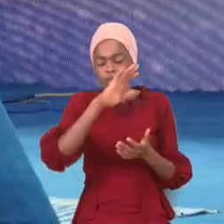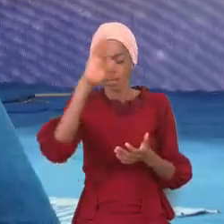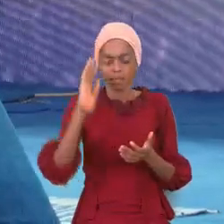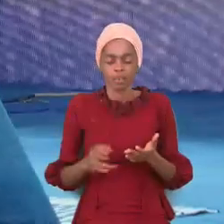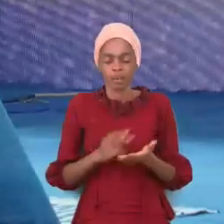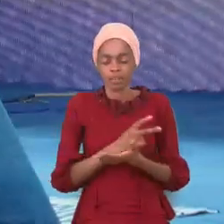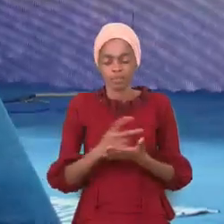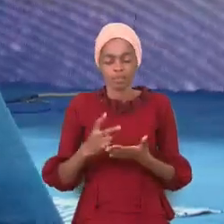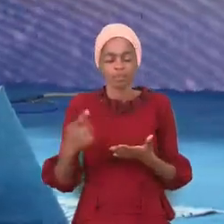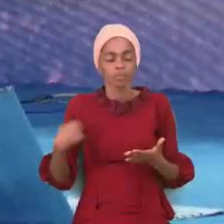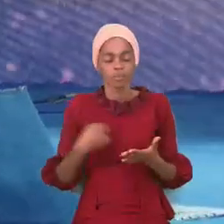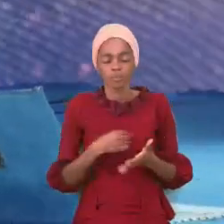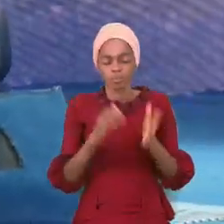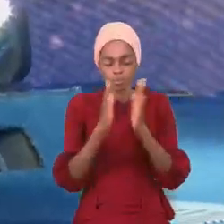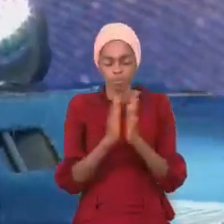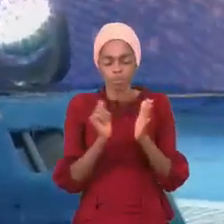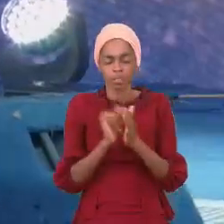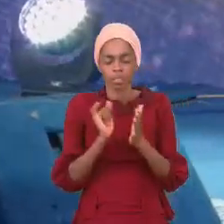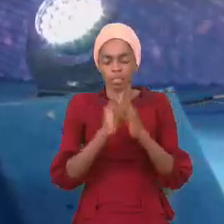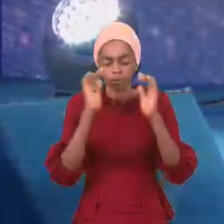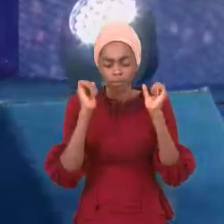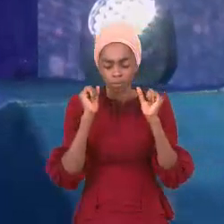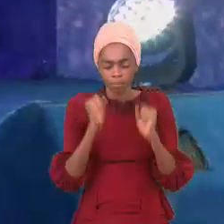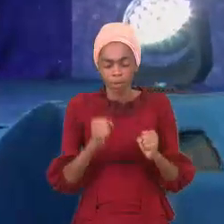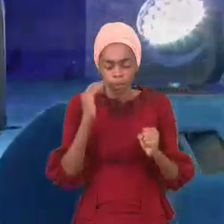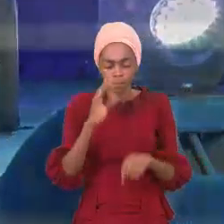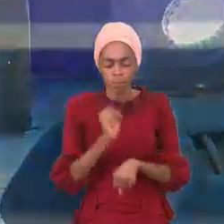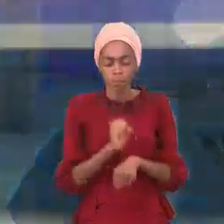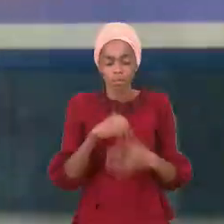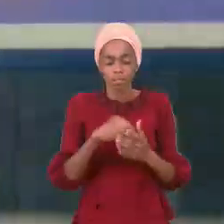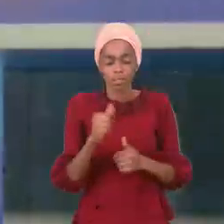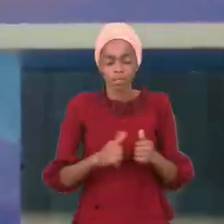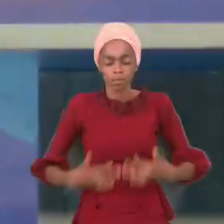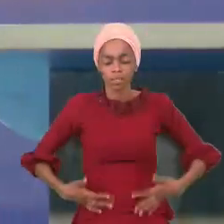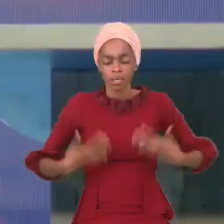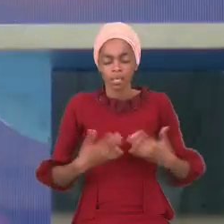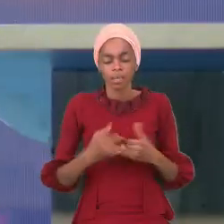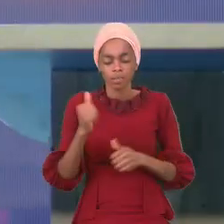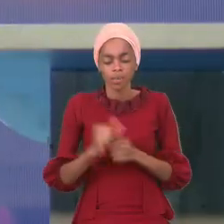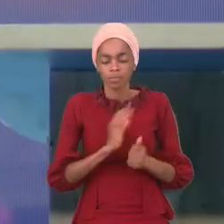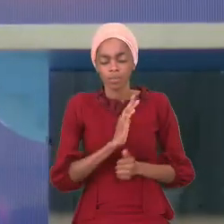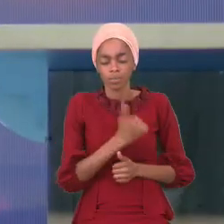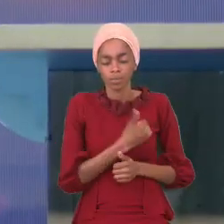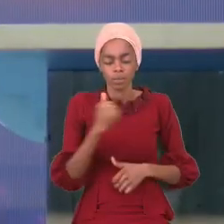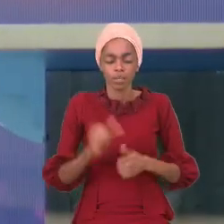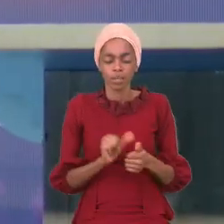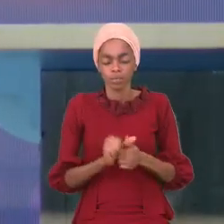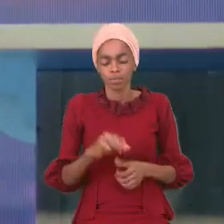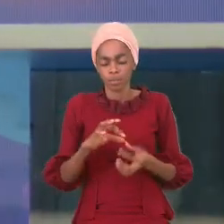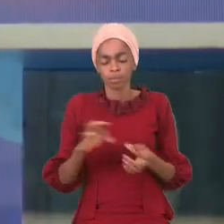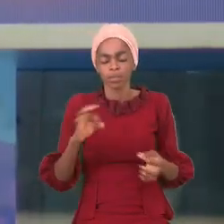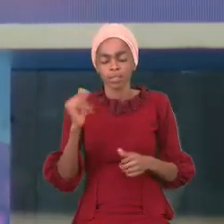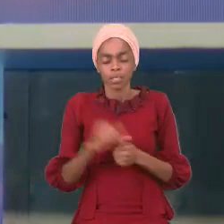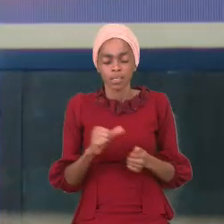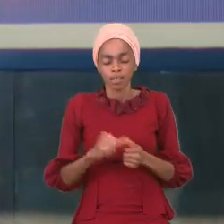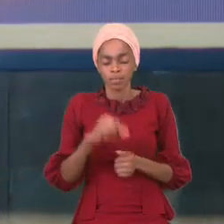fails. And I pray that power will work in every life, every soul, every spirit,